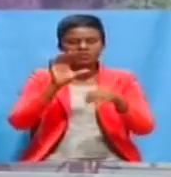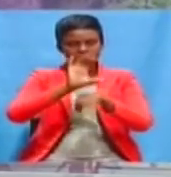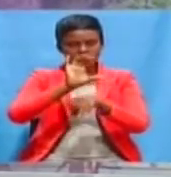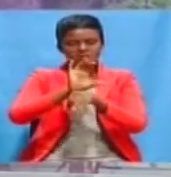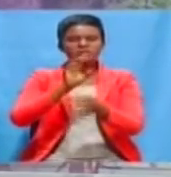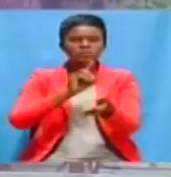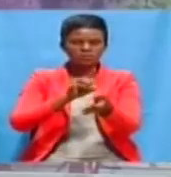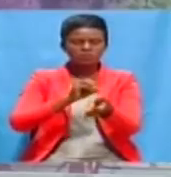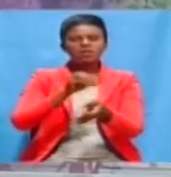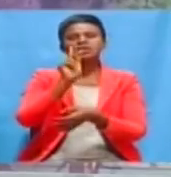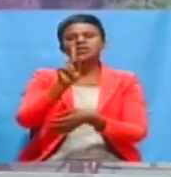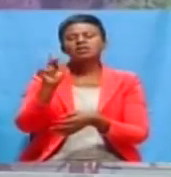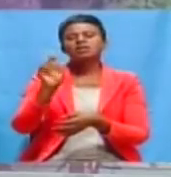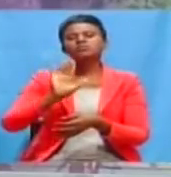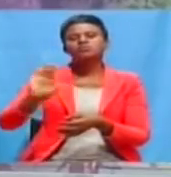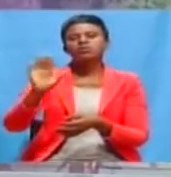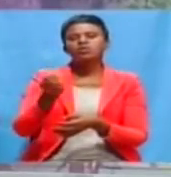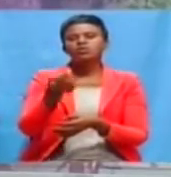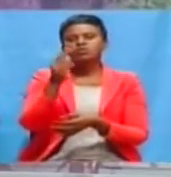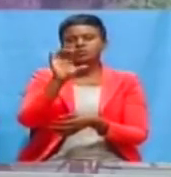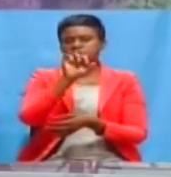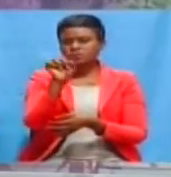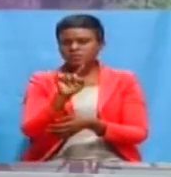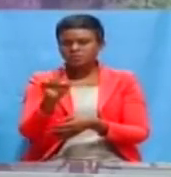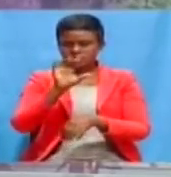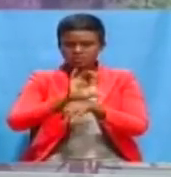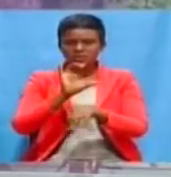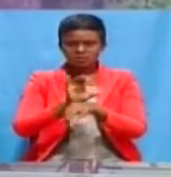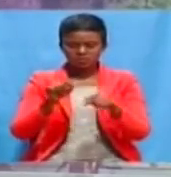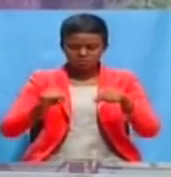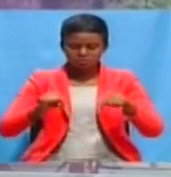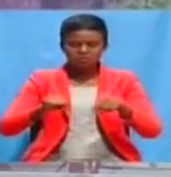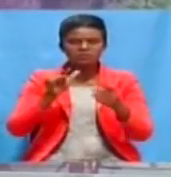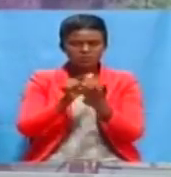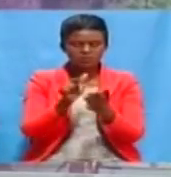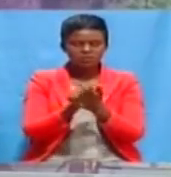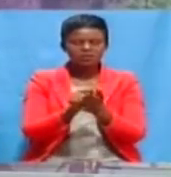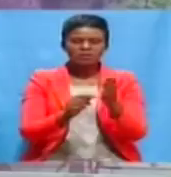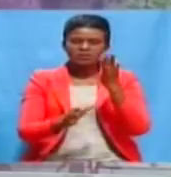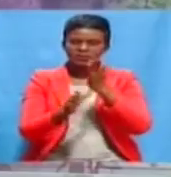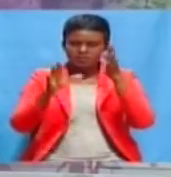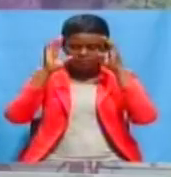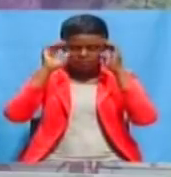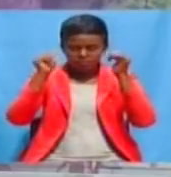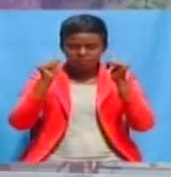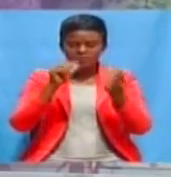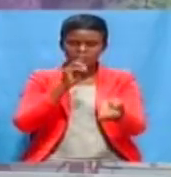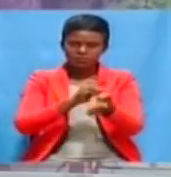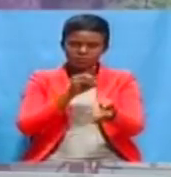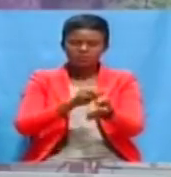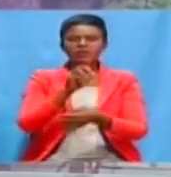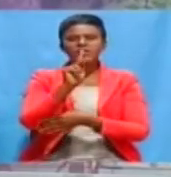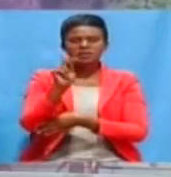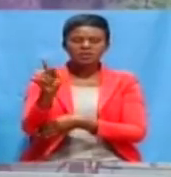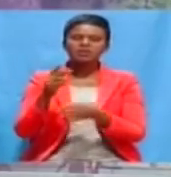for Dr. Kaunda at the UCZ St. Paul's congregation in Lusaka. Mrs. Wina also stated that Dr. Kaunda